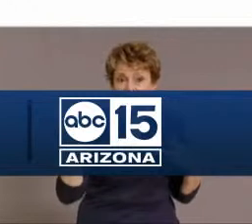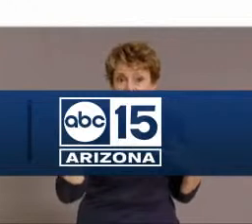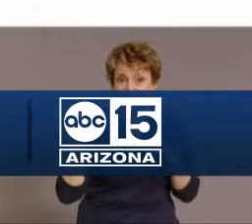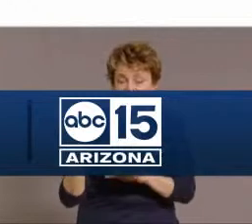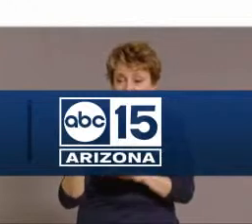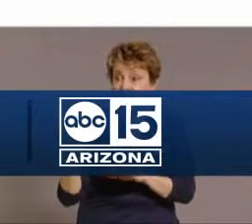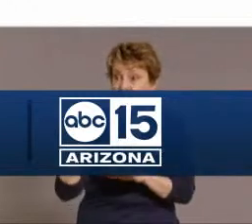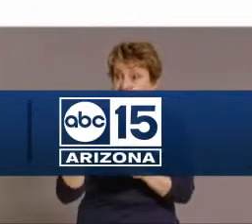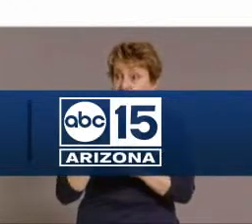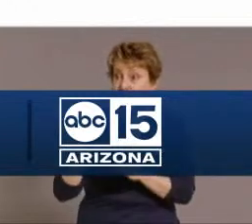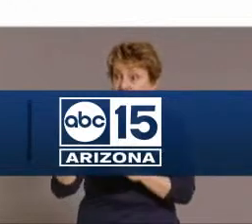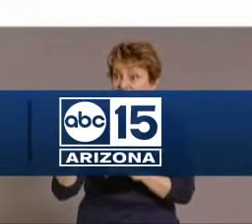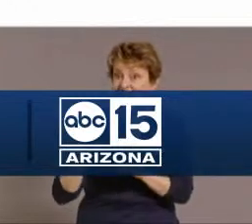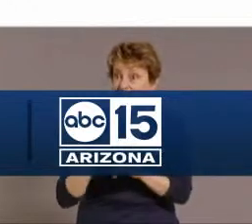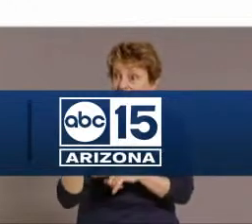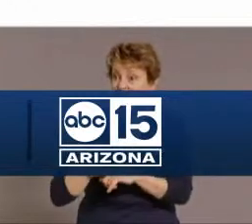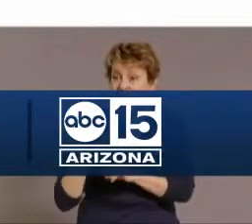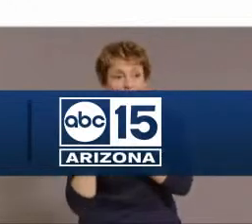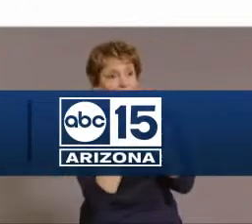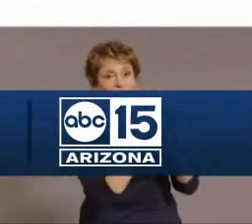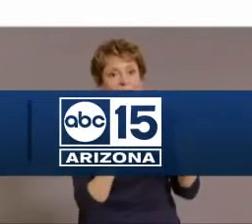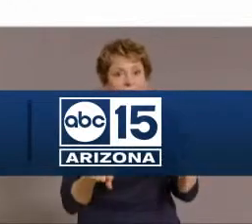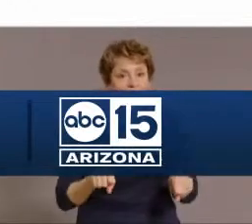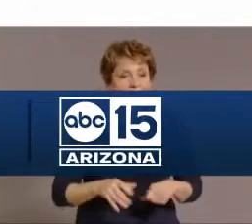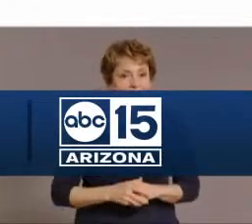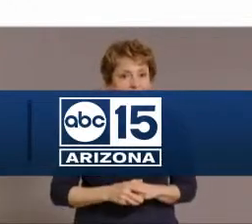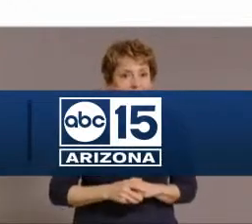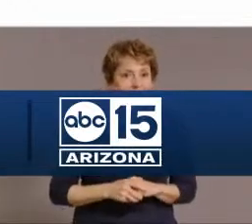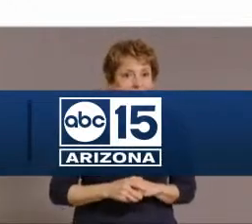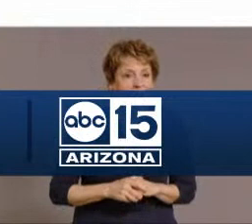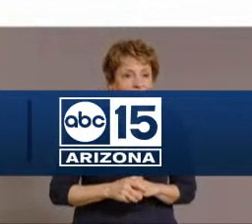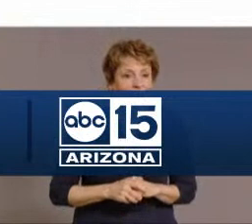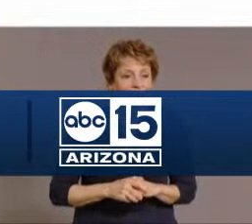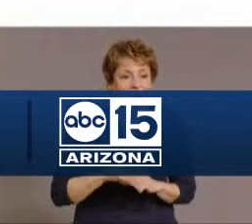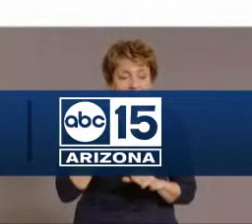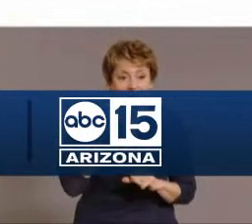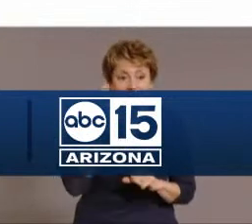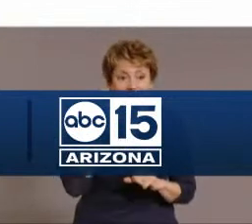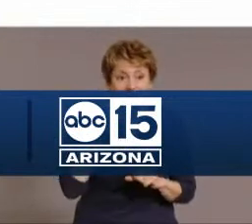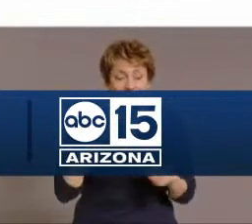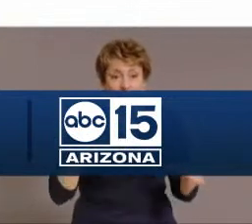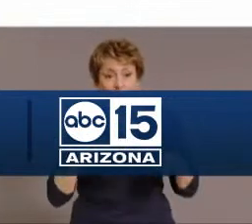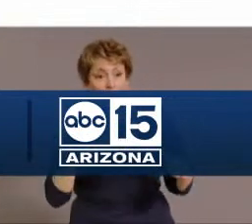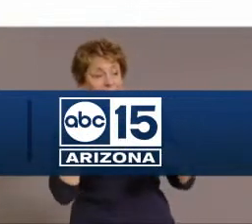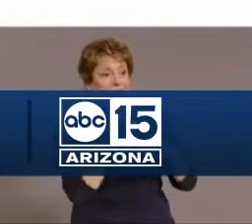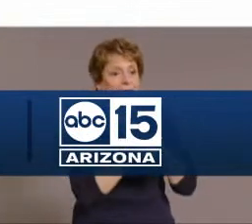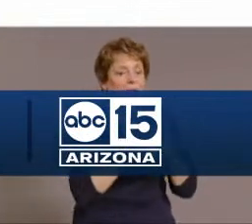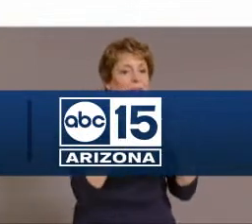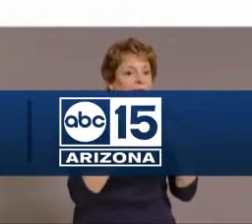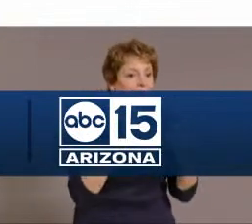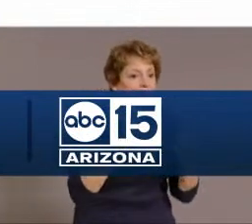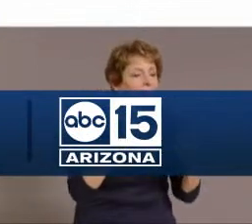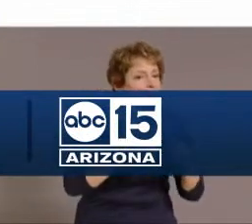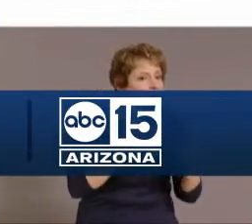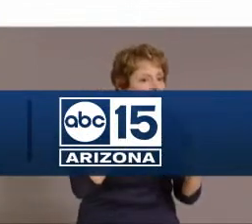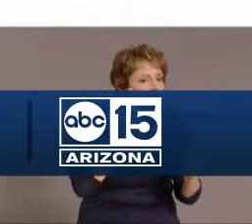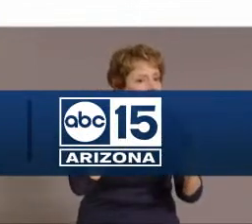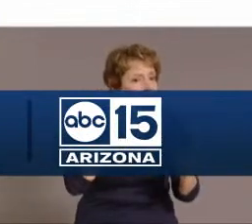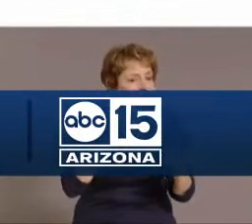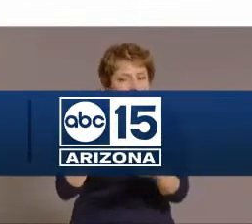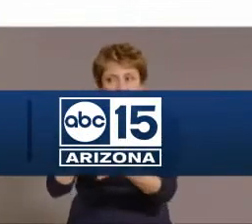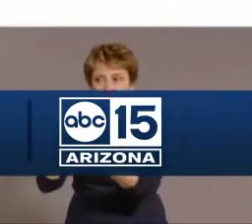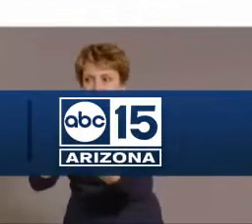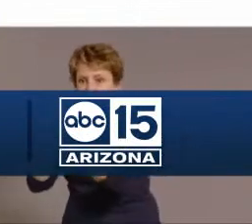in will be much quicker because they will not have to register you on site. So that will speed up the time that you are